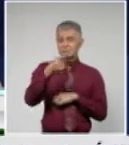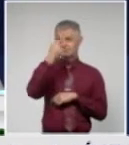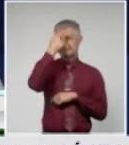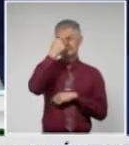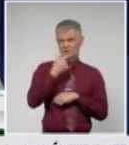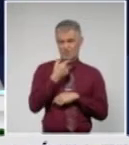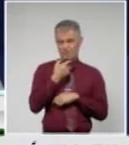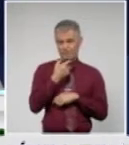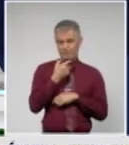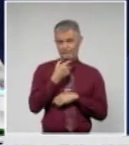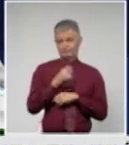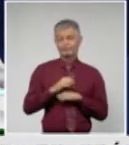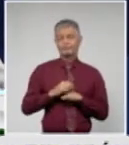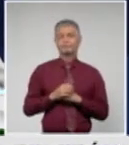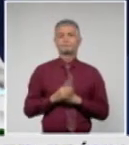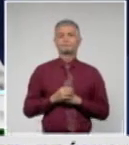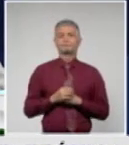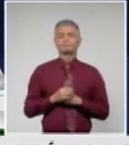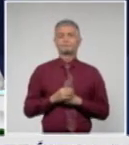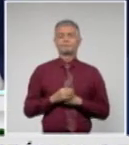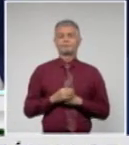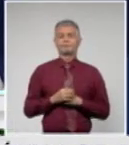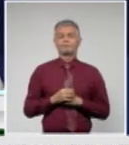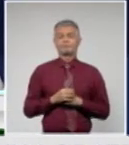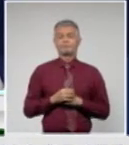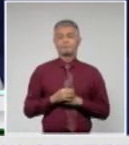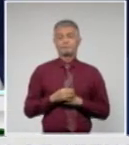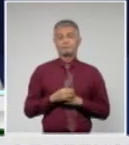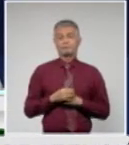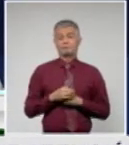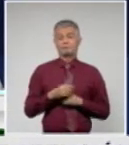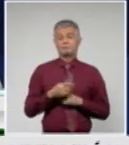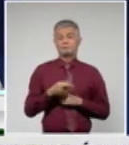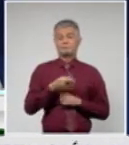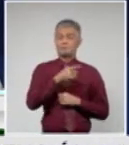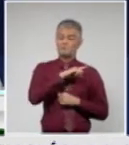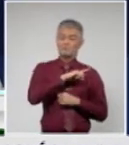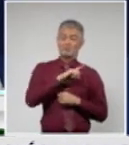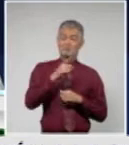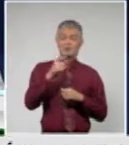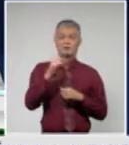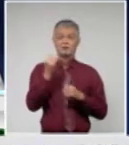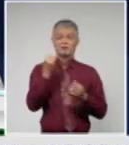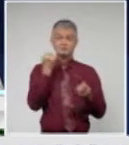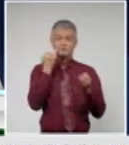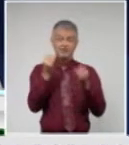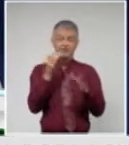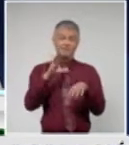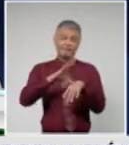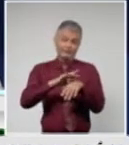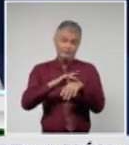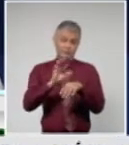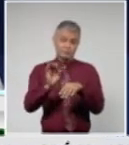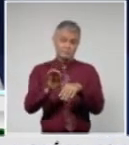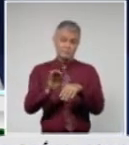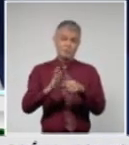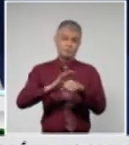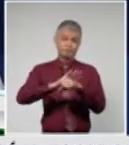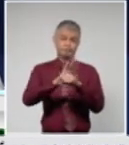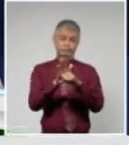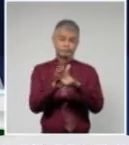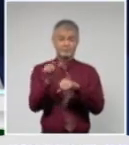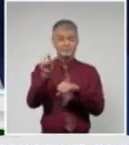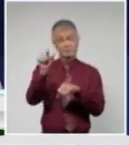some pre-existing medical conditions. He was admitted to hospital on September 9th for shortness of